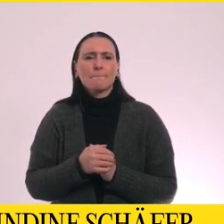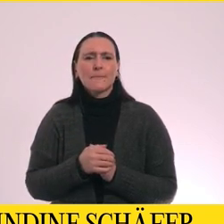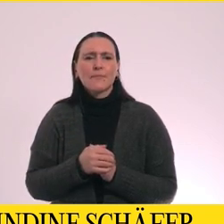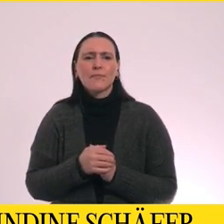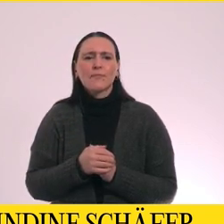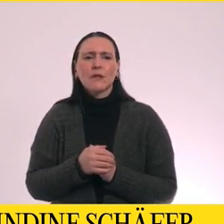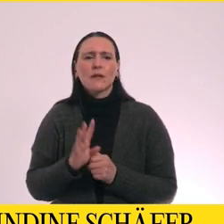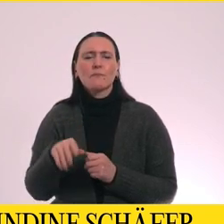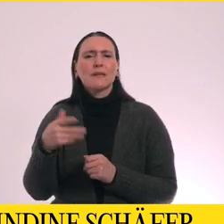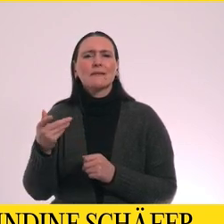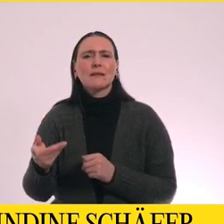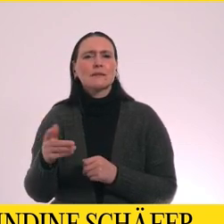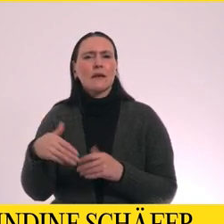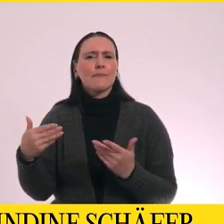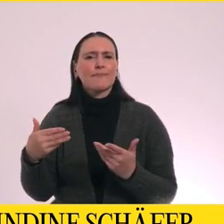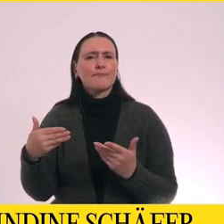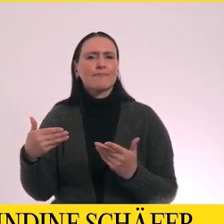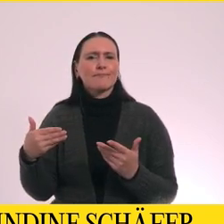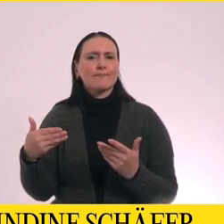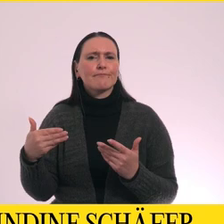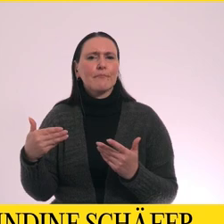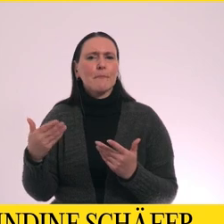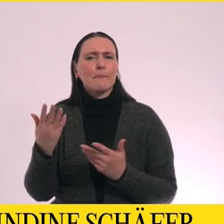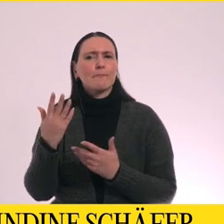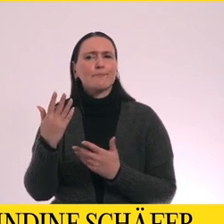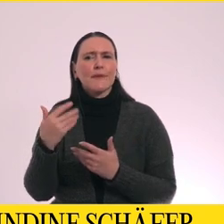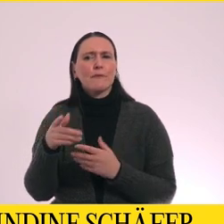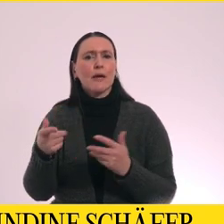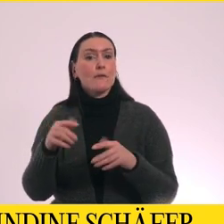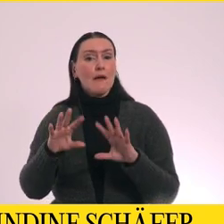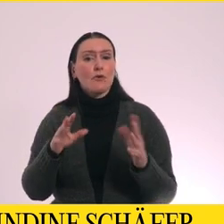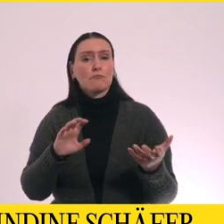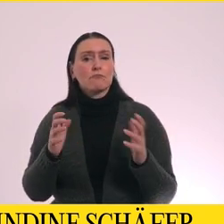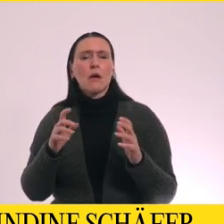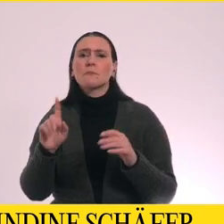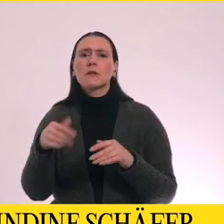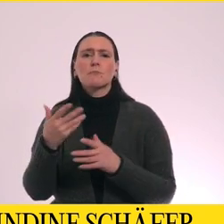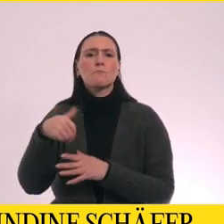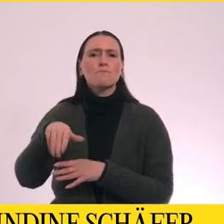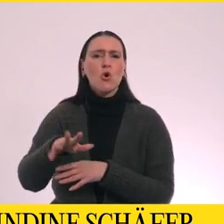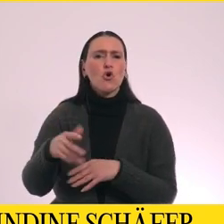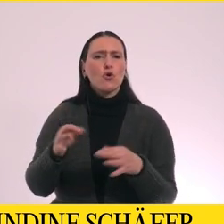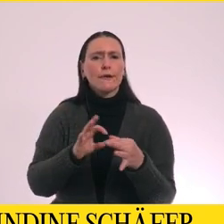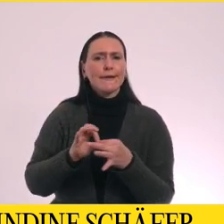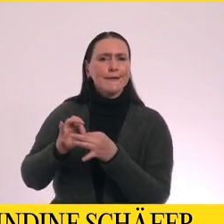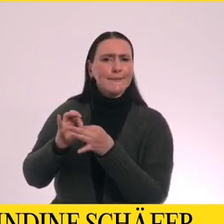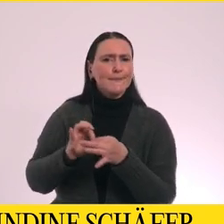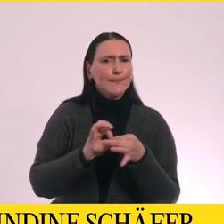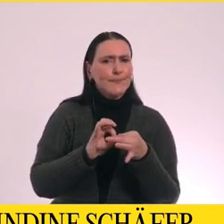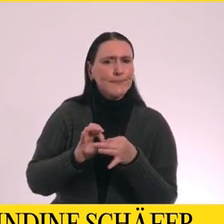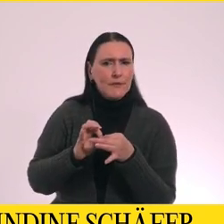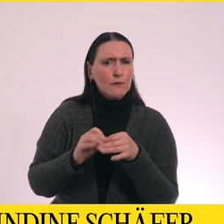actually associated with relationships with people who have complex support needs. It's